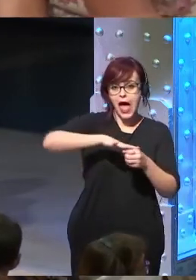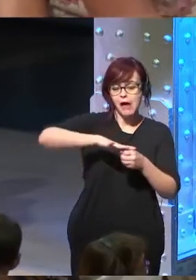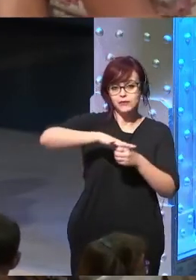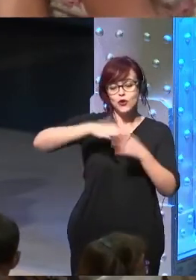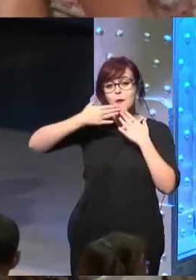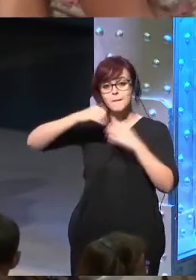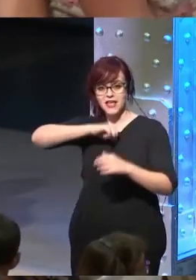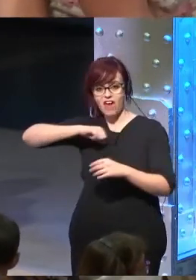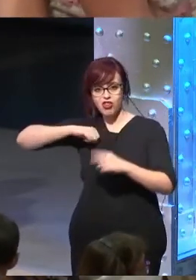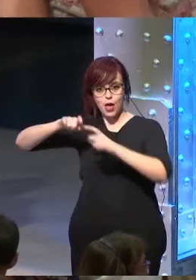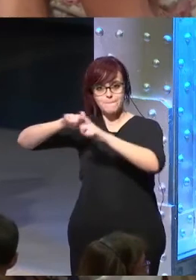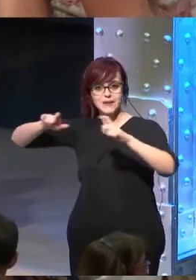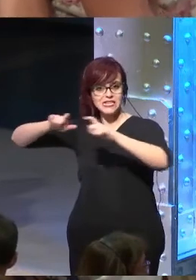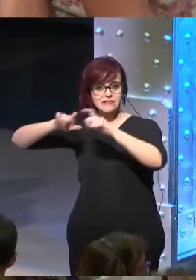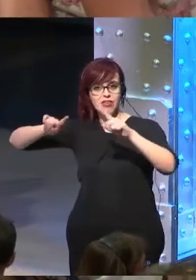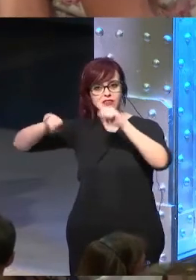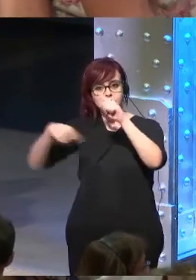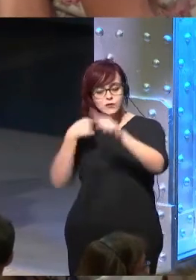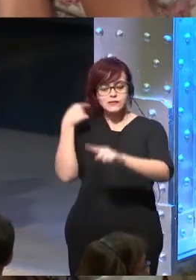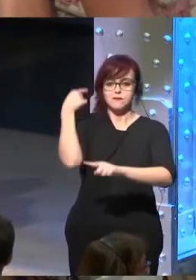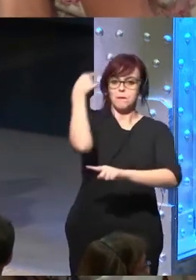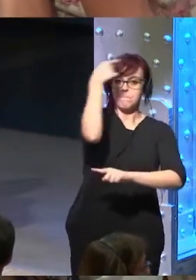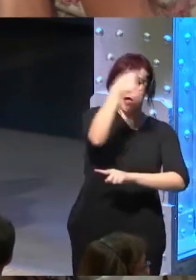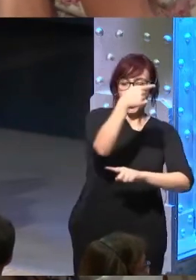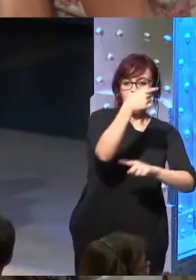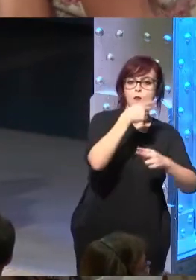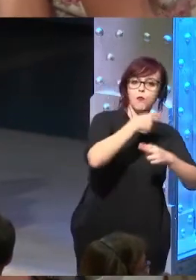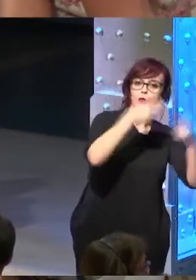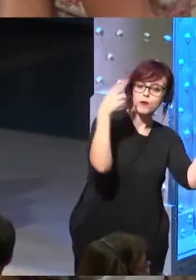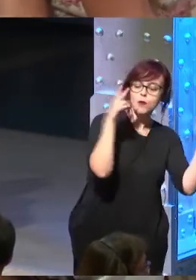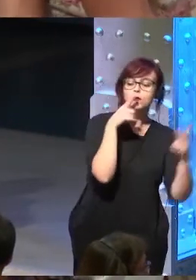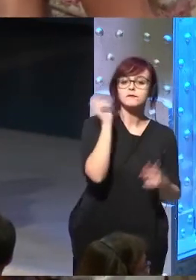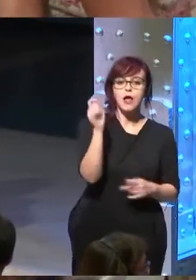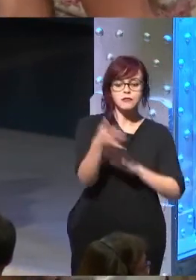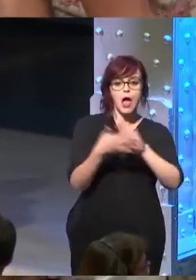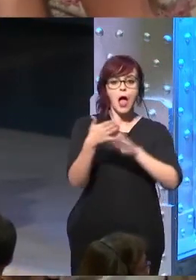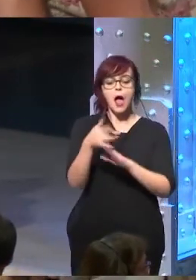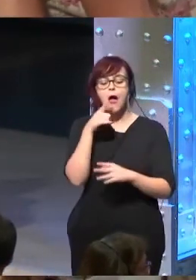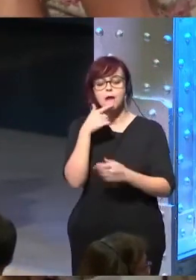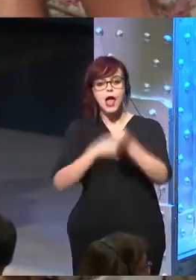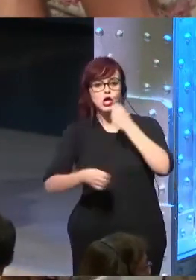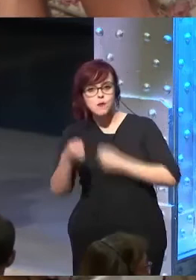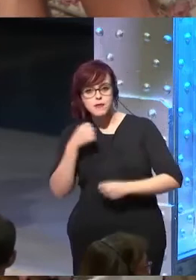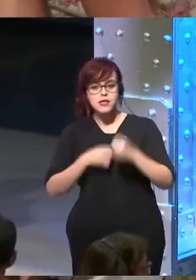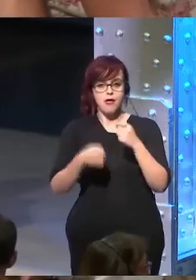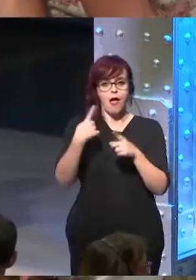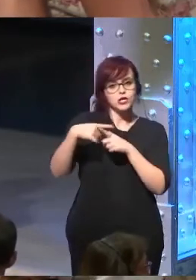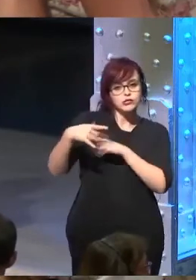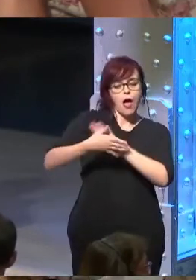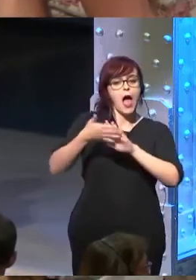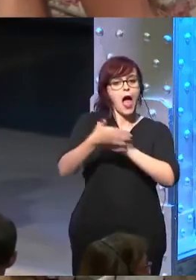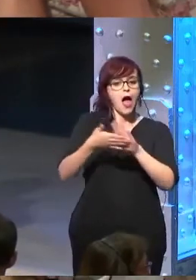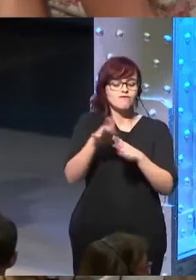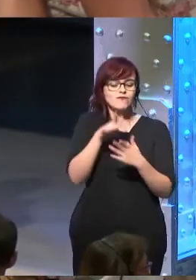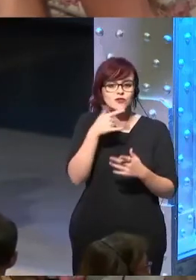or politics, and not only about being a female, also about being under 40. There